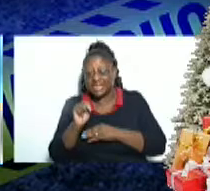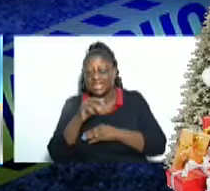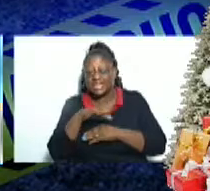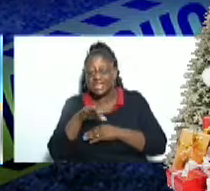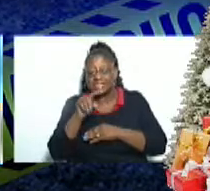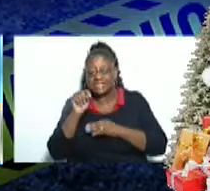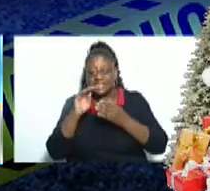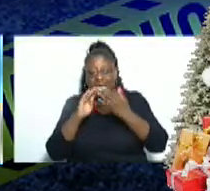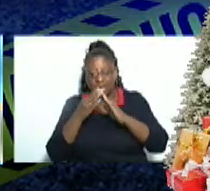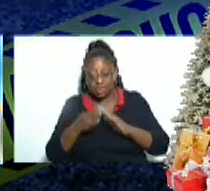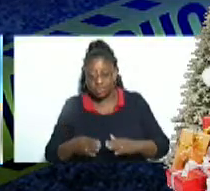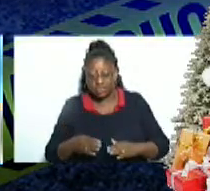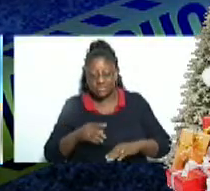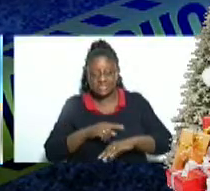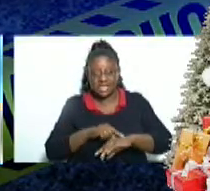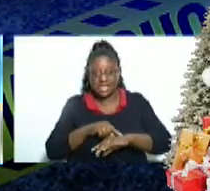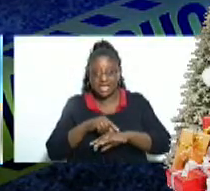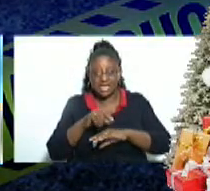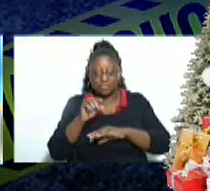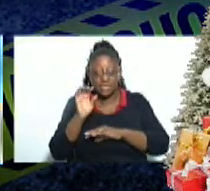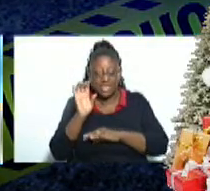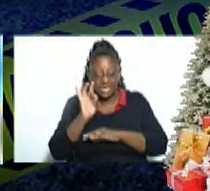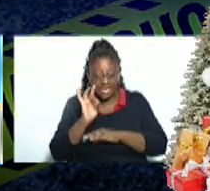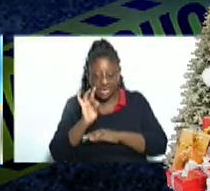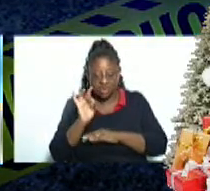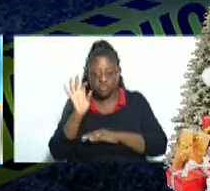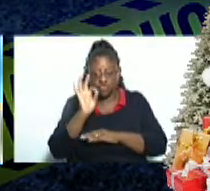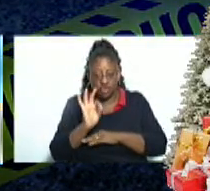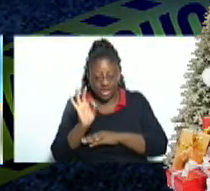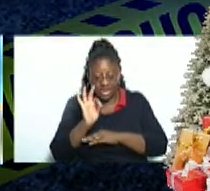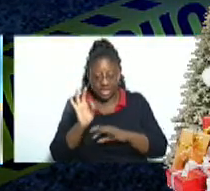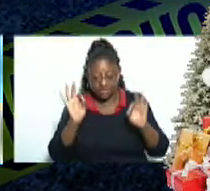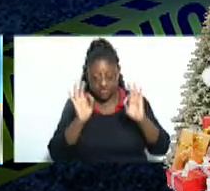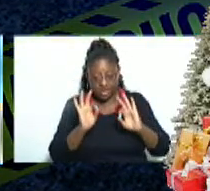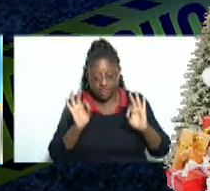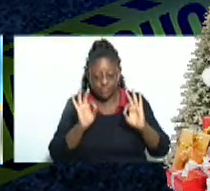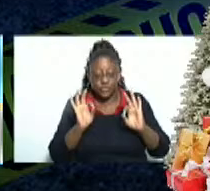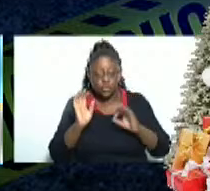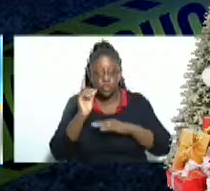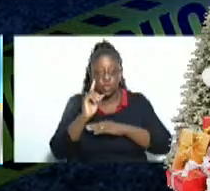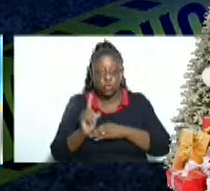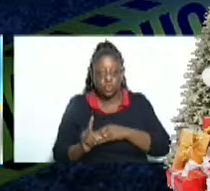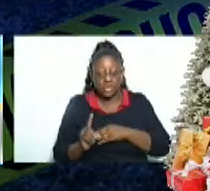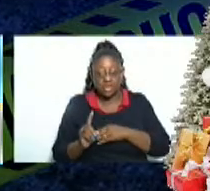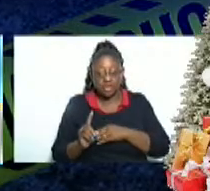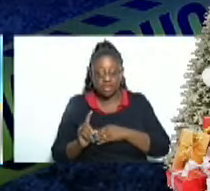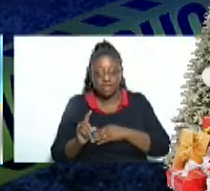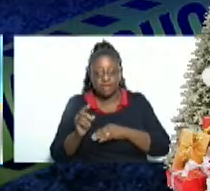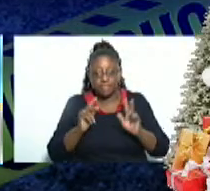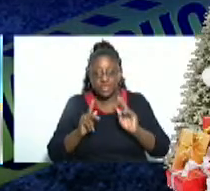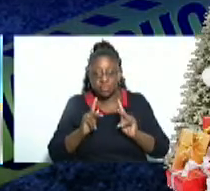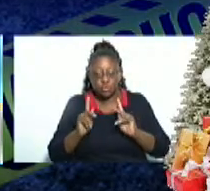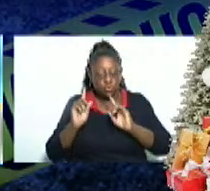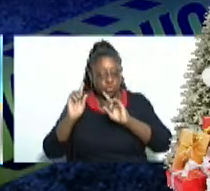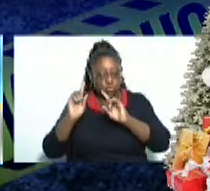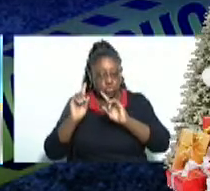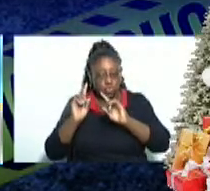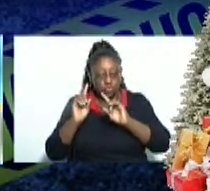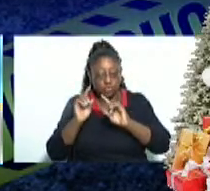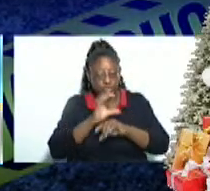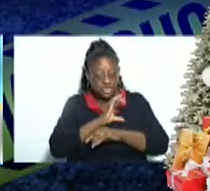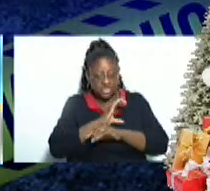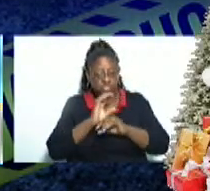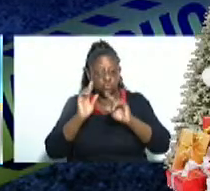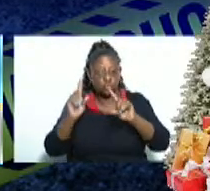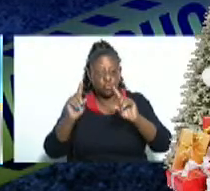around 8:30 p.m. Friday, December 8th, 2023, officers from Operation Ceasefire were conducting a routine search